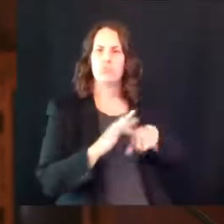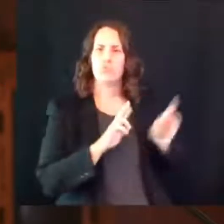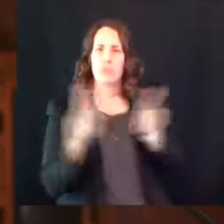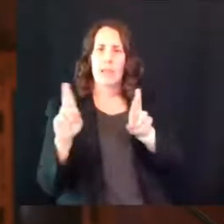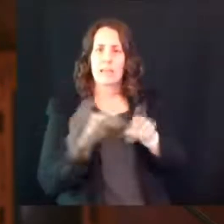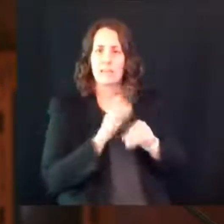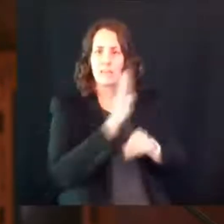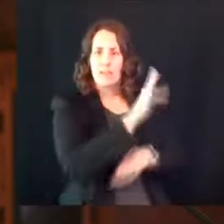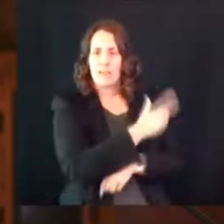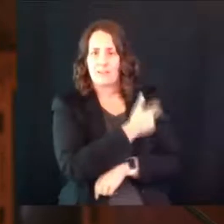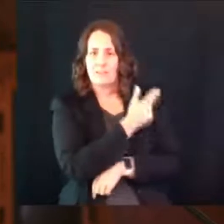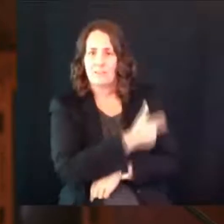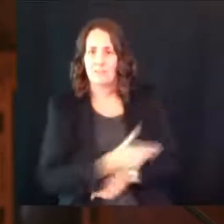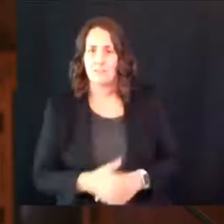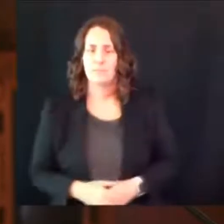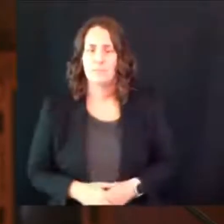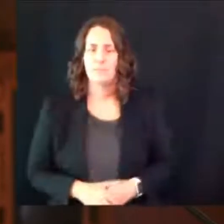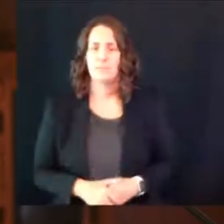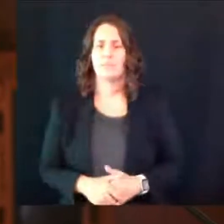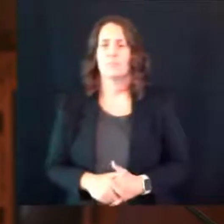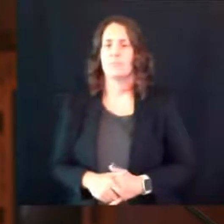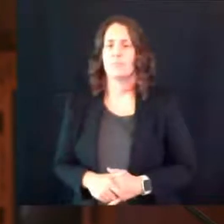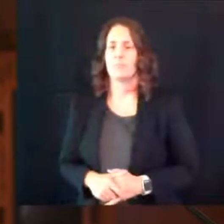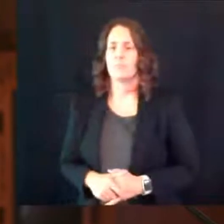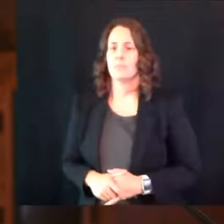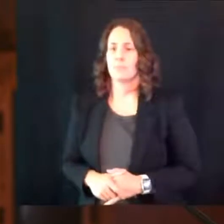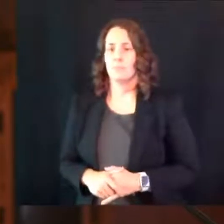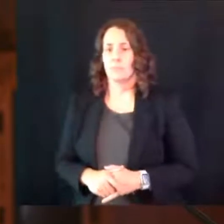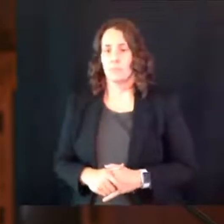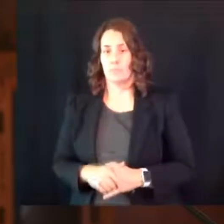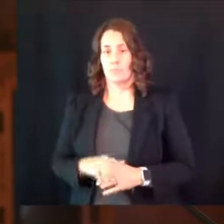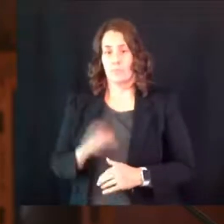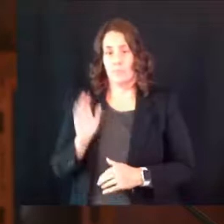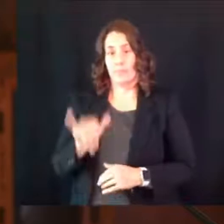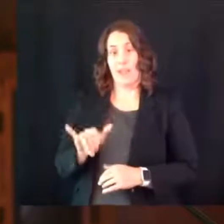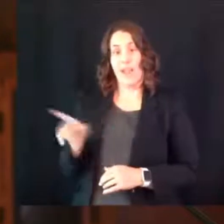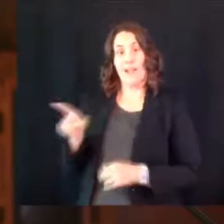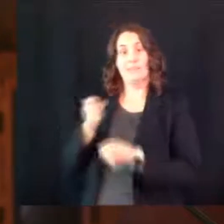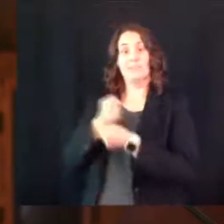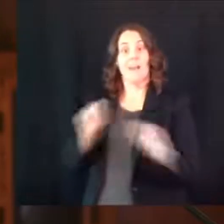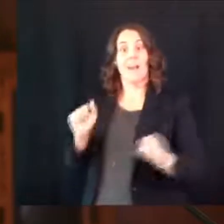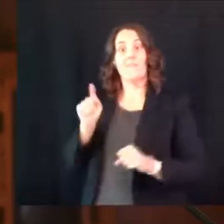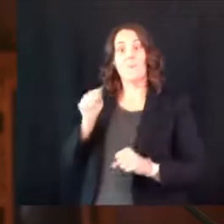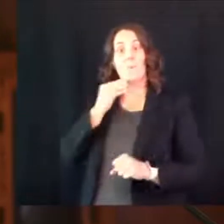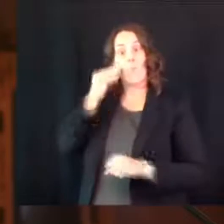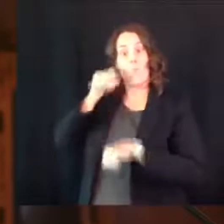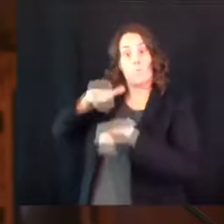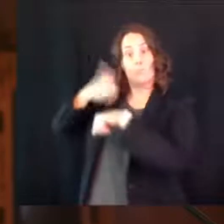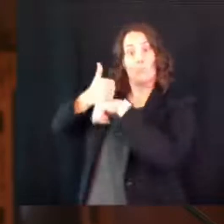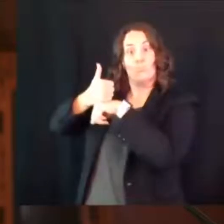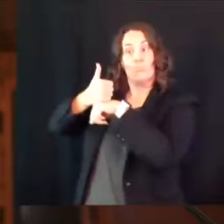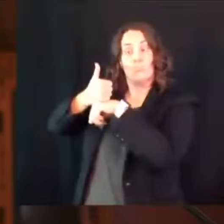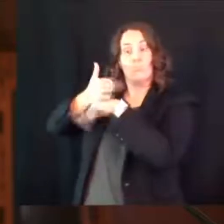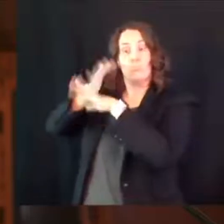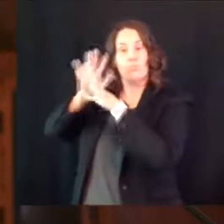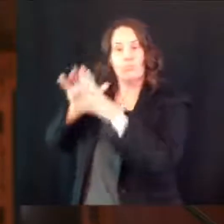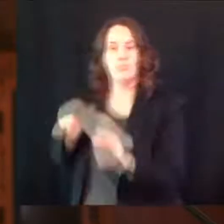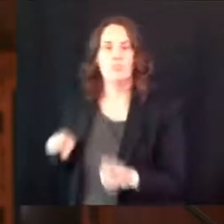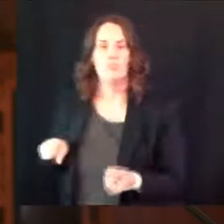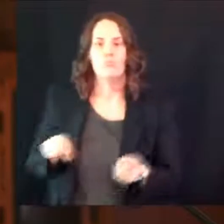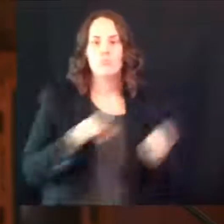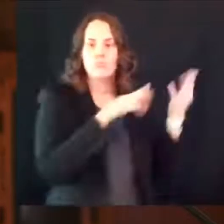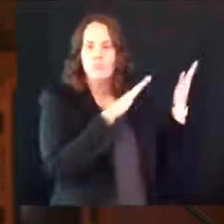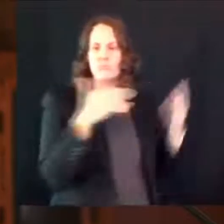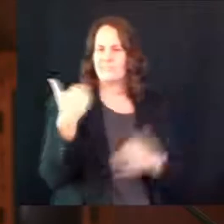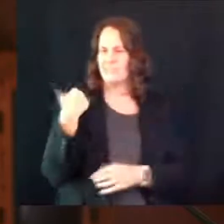Safer at Home was lifted in May, we have seen an increase in cases since that time. We had a small